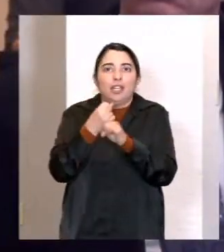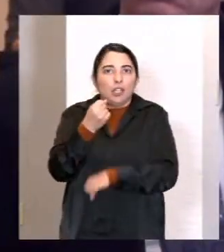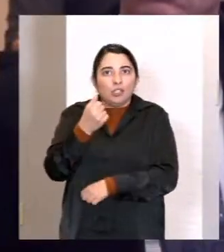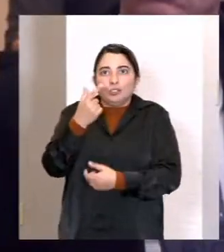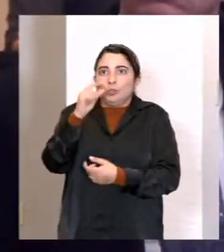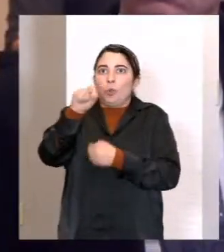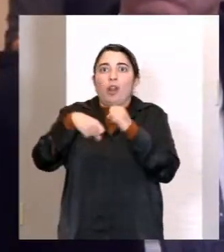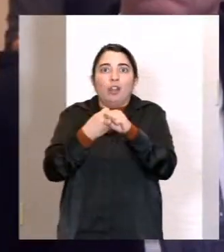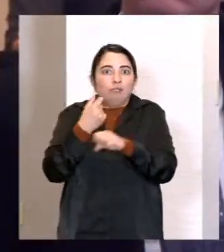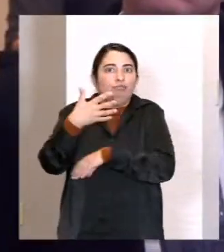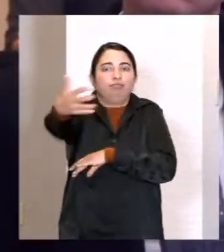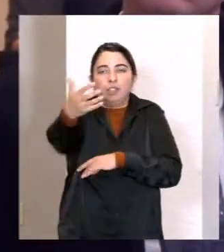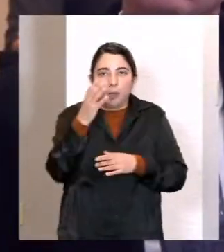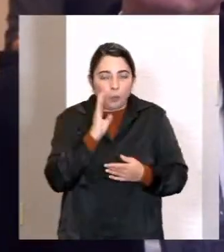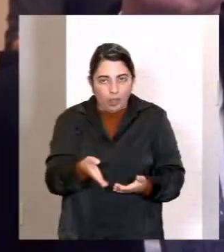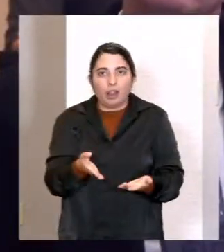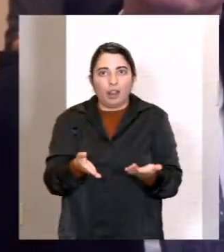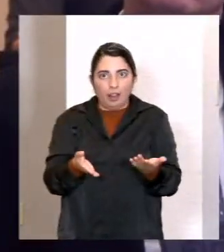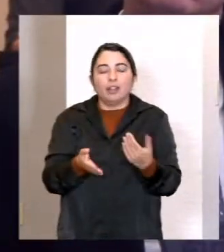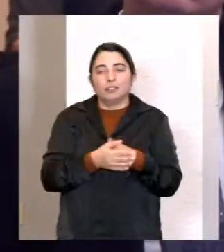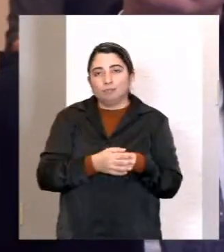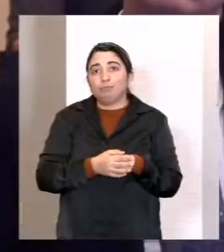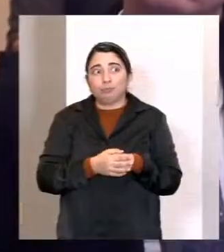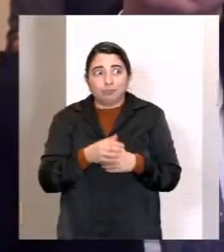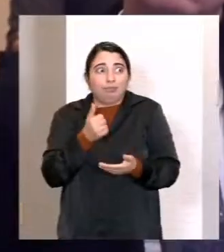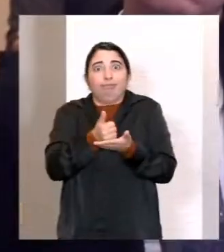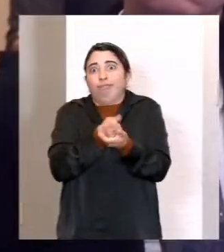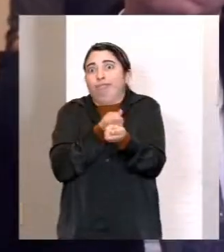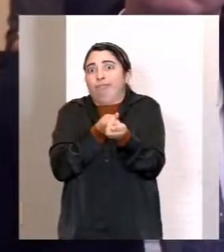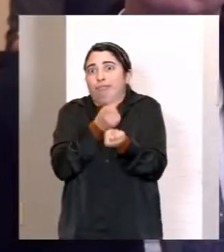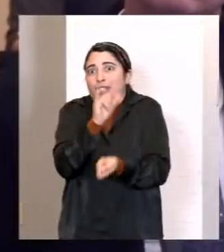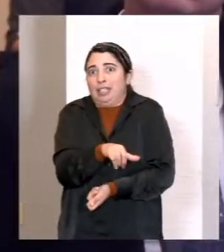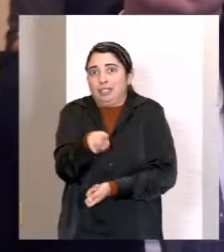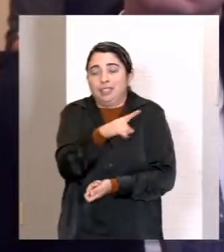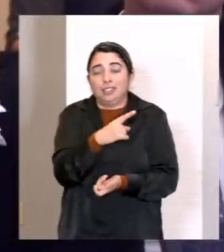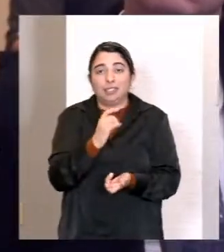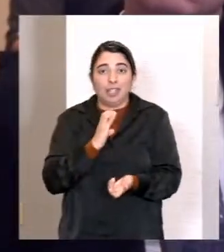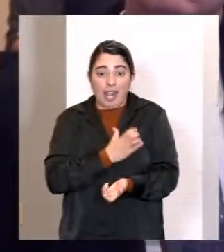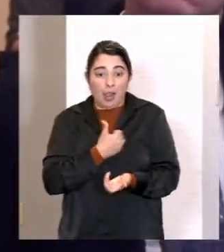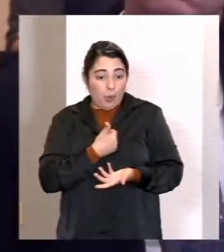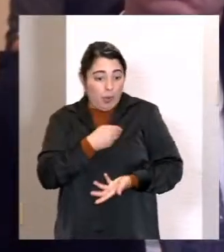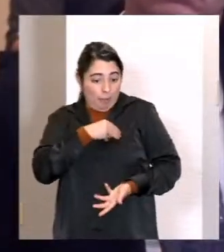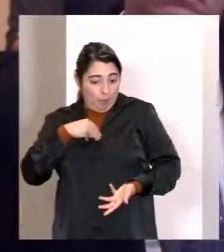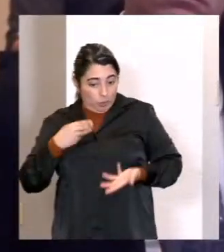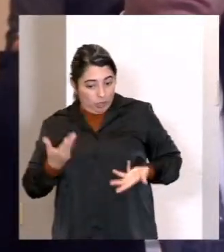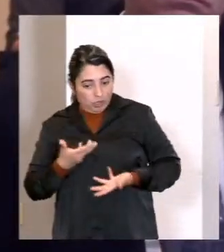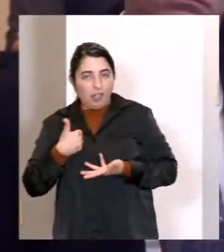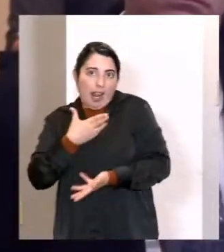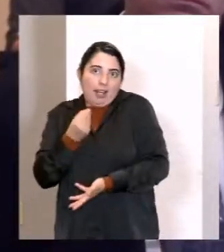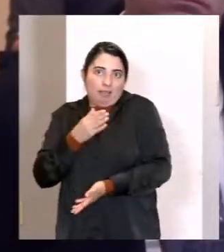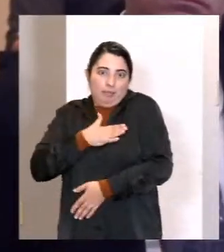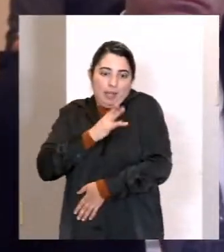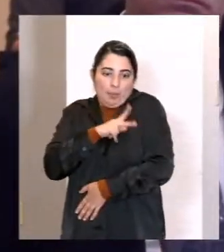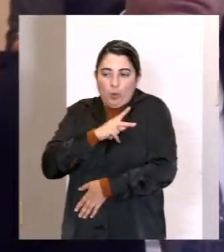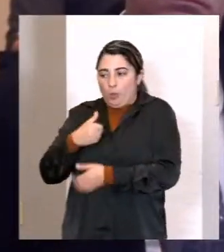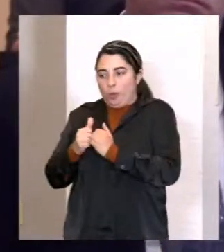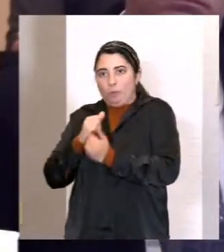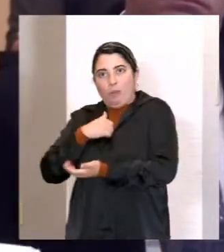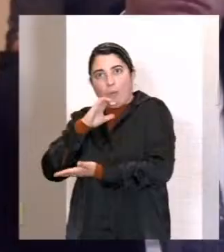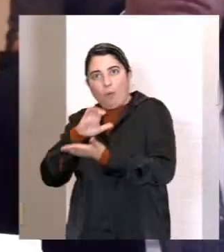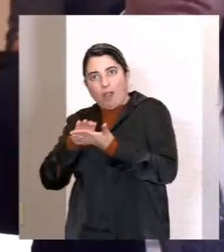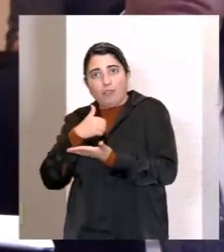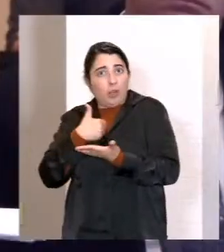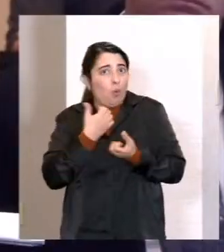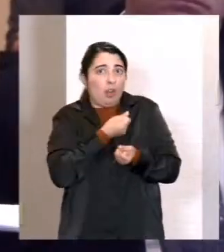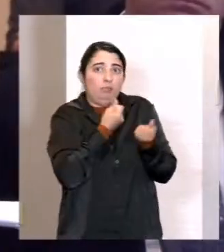really long-term plan. It's forward-thinking, and us and our membership, and personally, my wife and I too, we stand behind this, and I